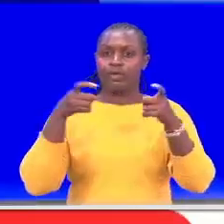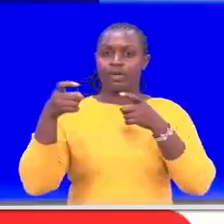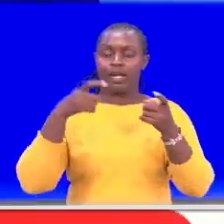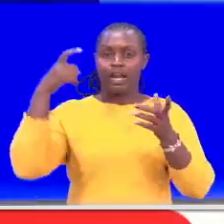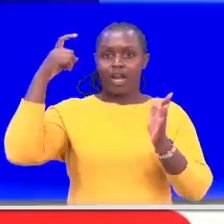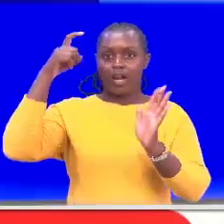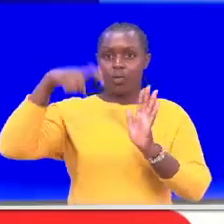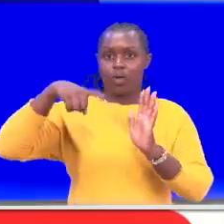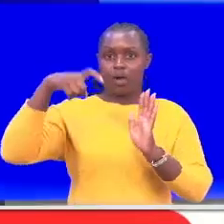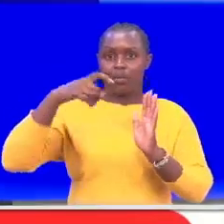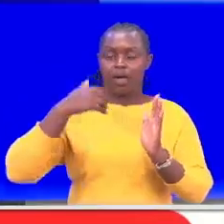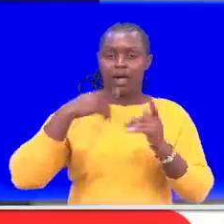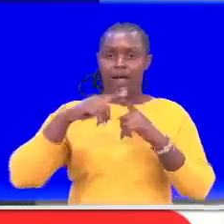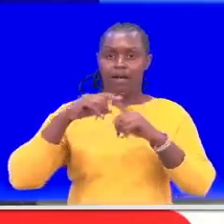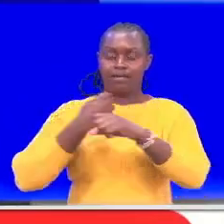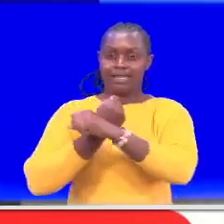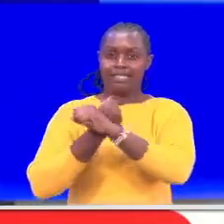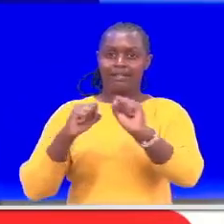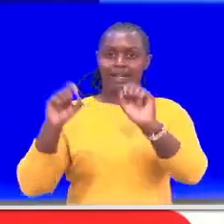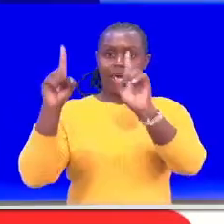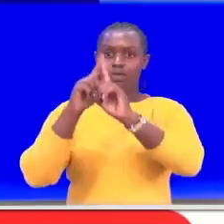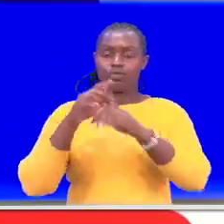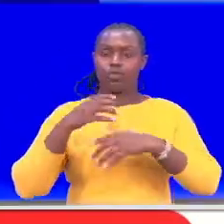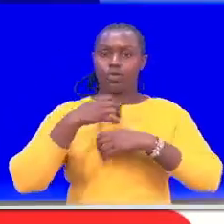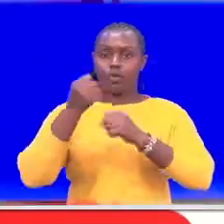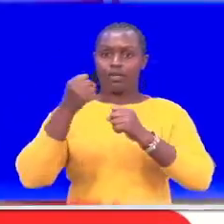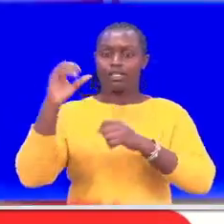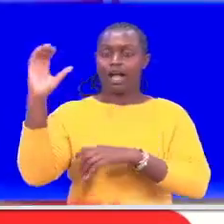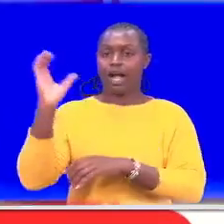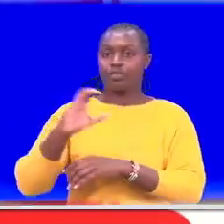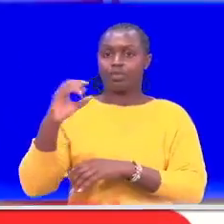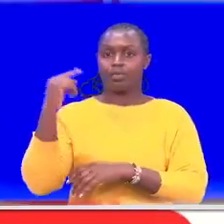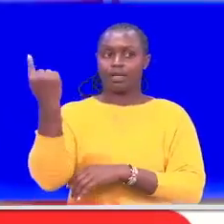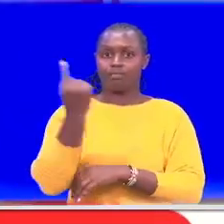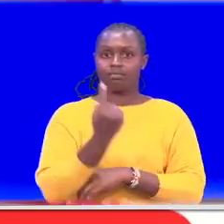comfort, confidence in customers, people come in bigger numbers. And in the